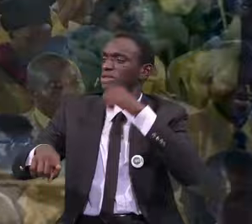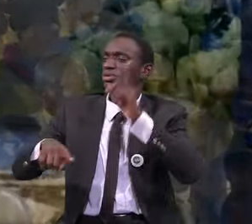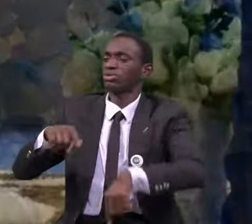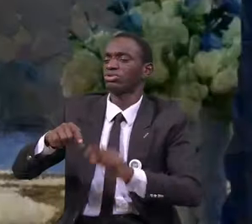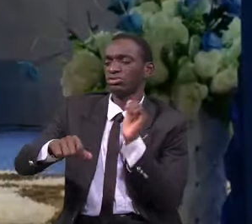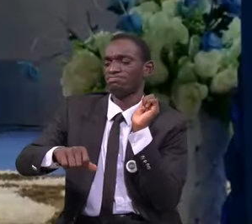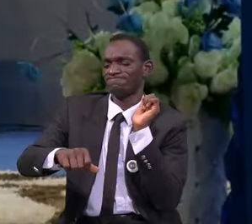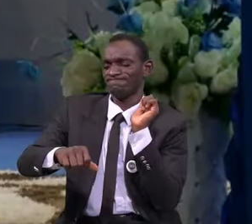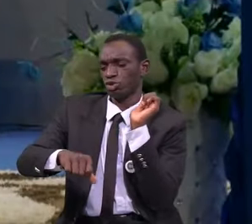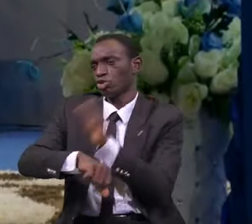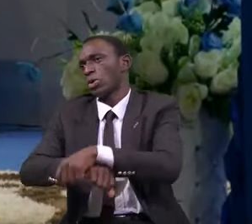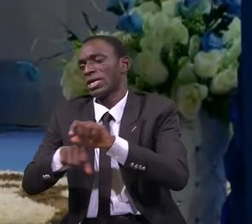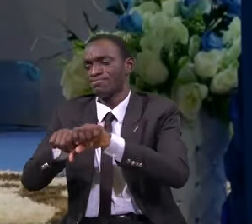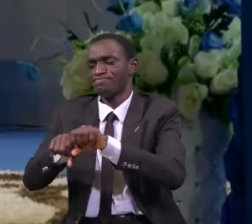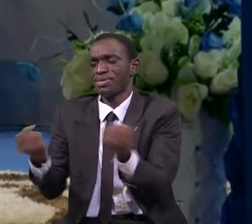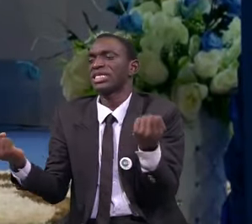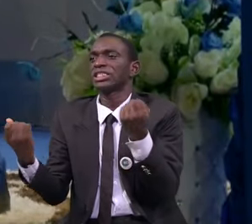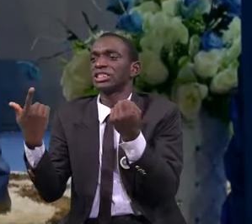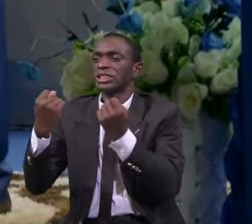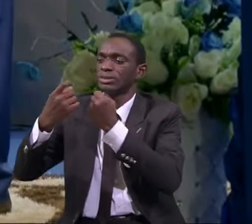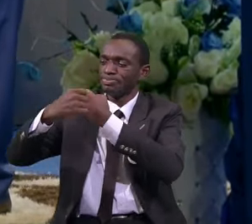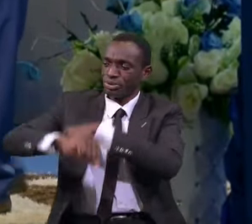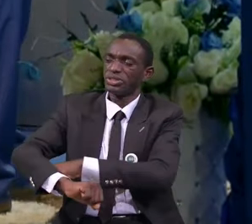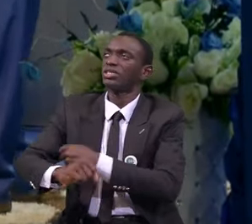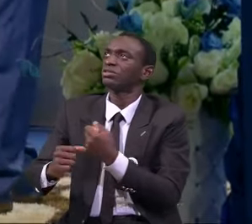edge because of your protection.